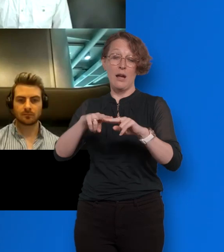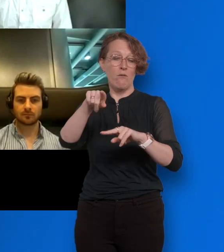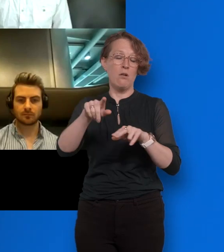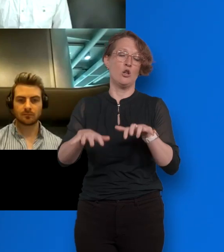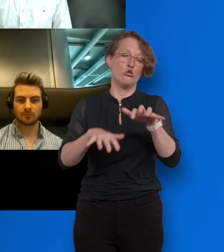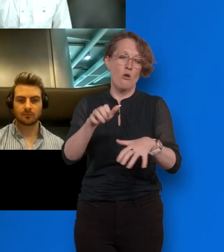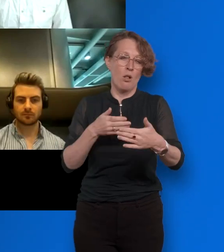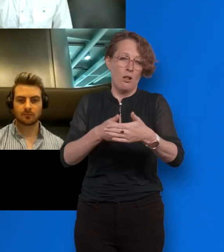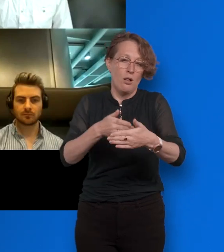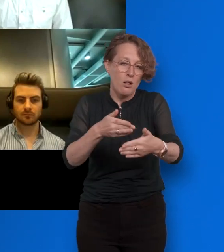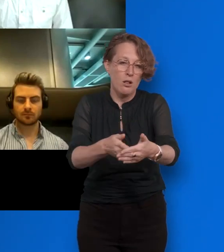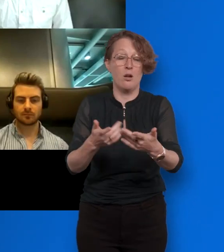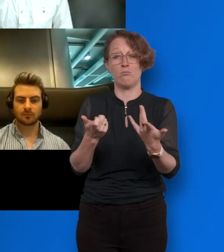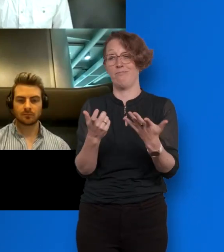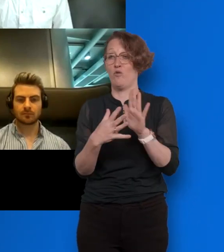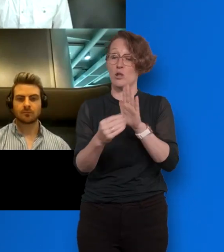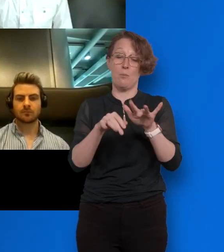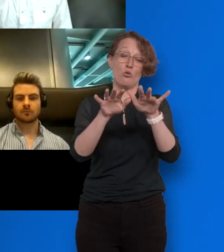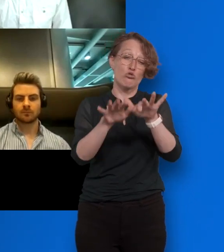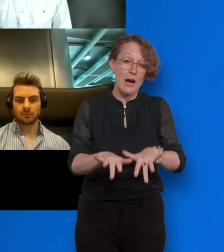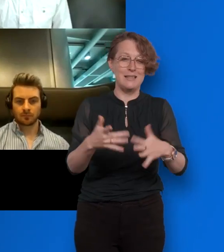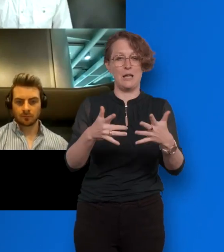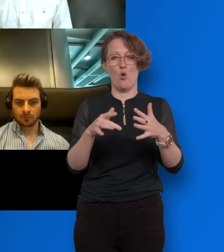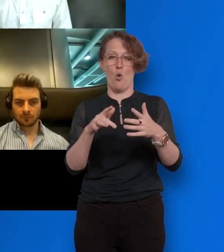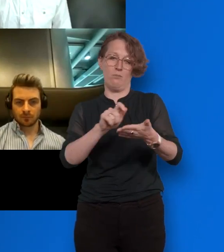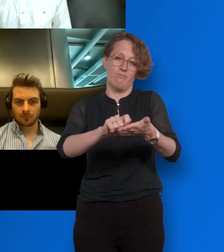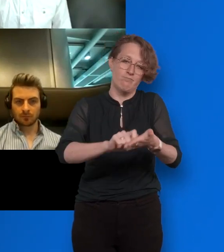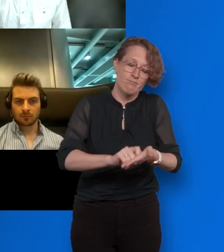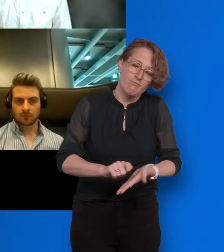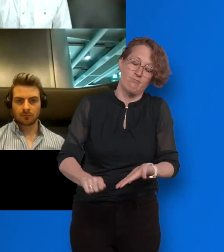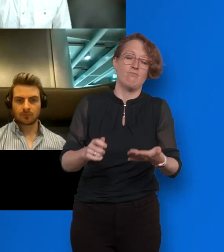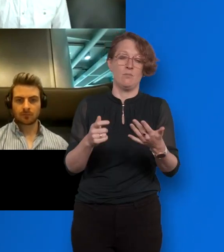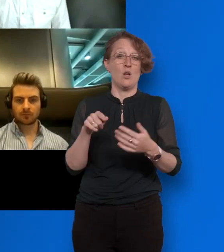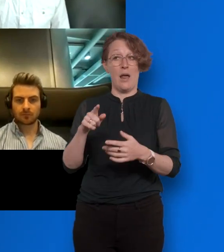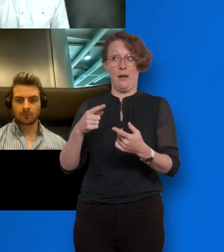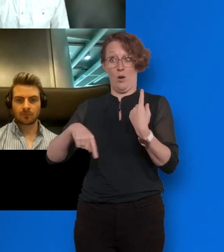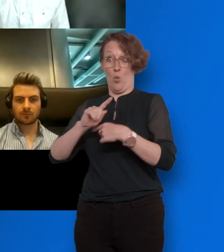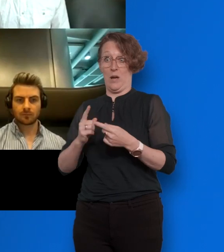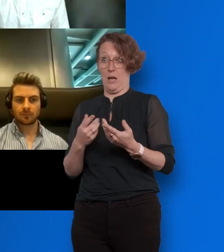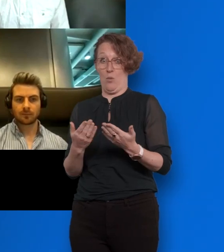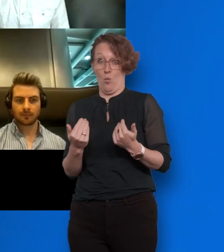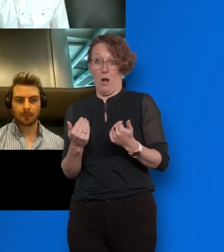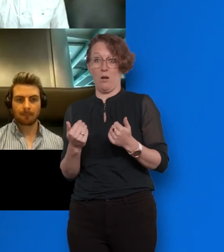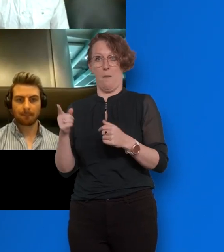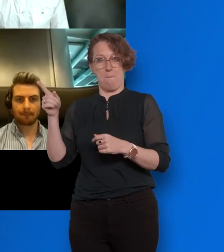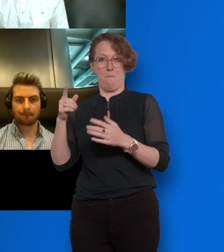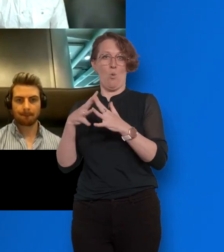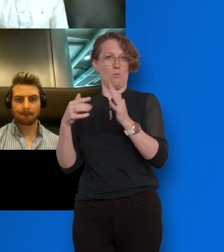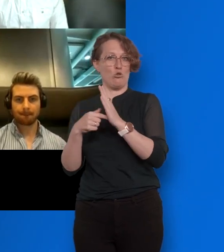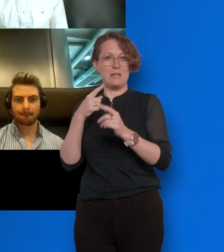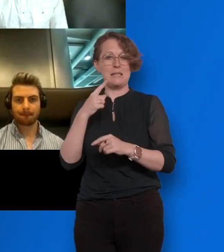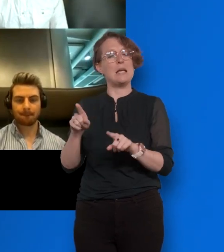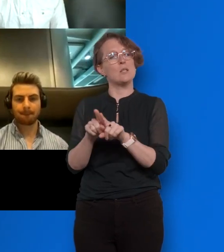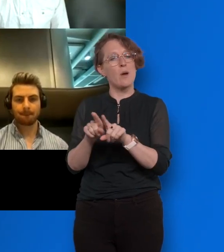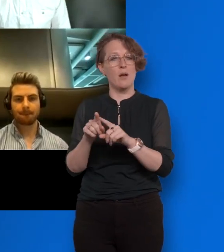has been highlighted, typing or writing. So we, and I think actually Wellcome as well, as we discussed this, have clarified how